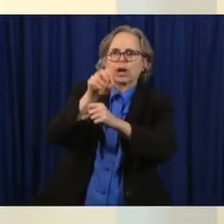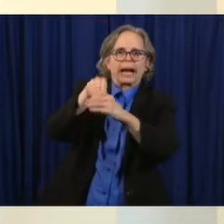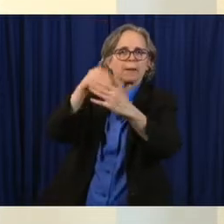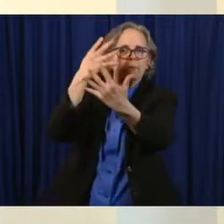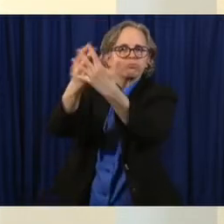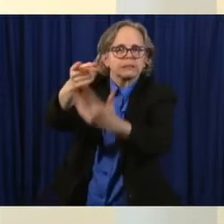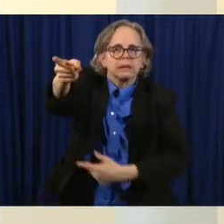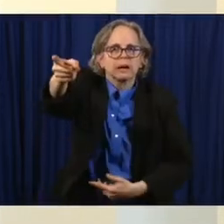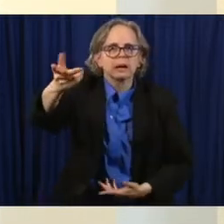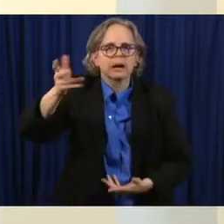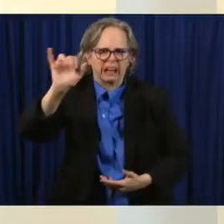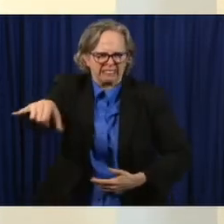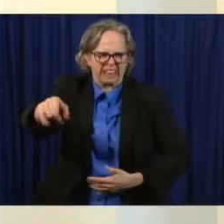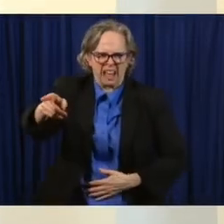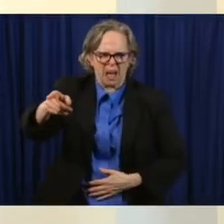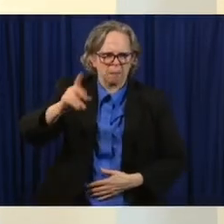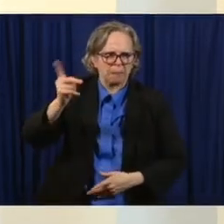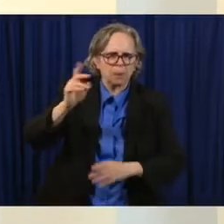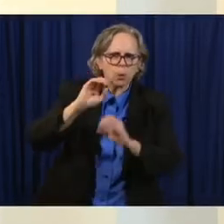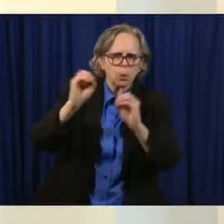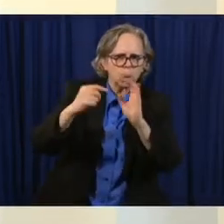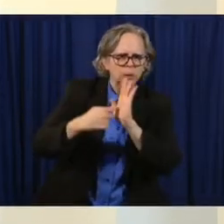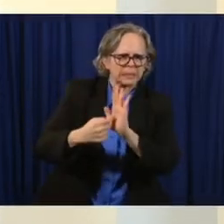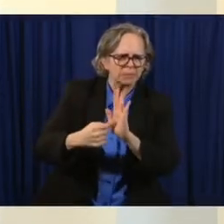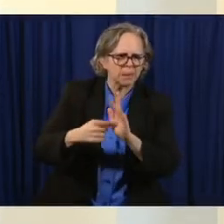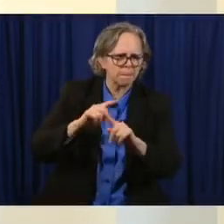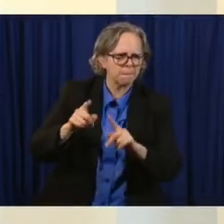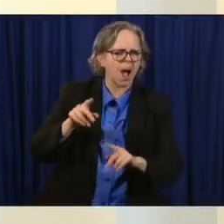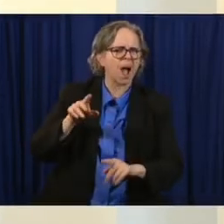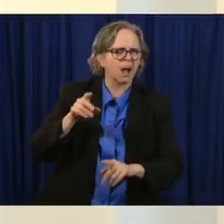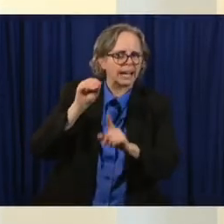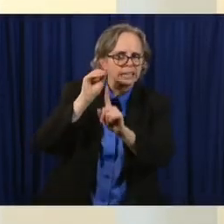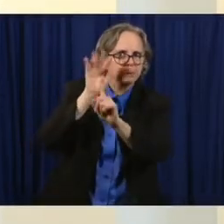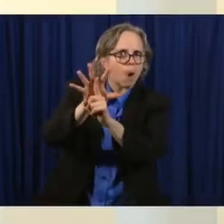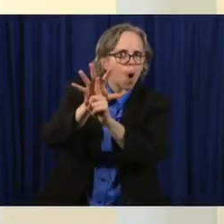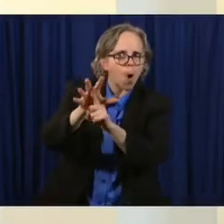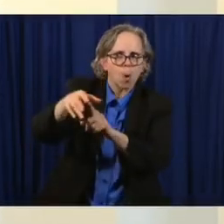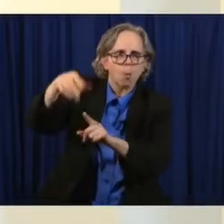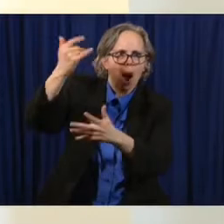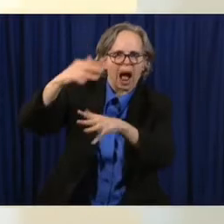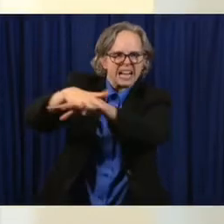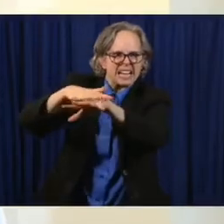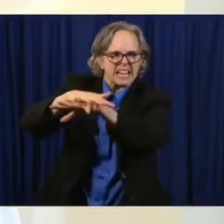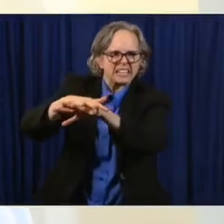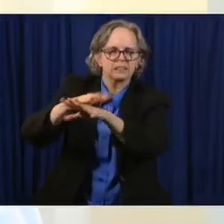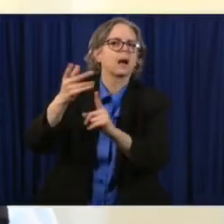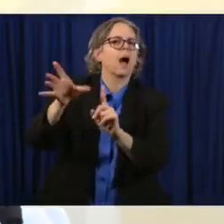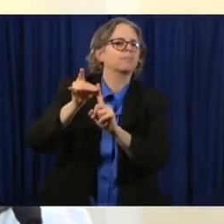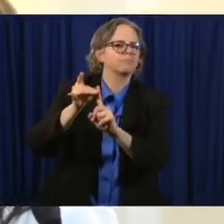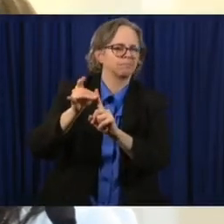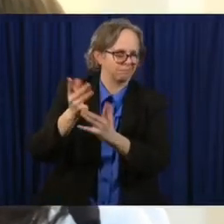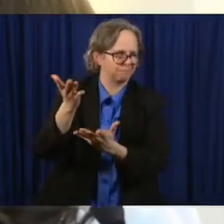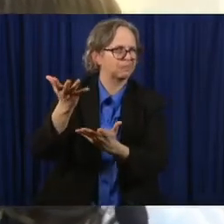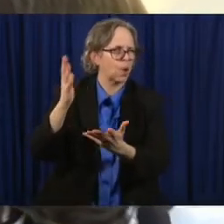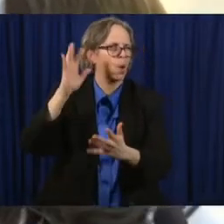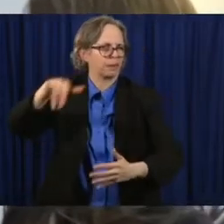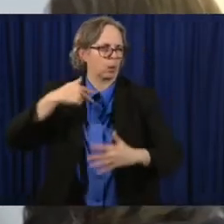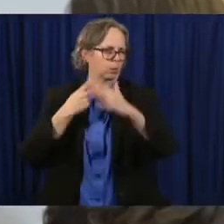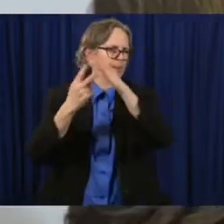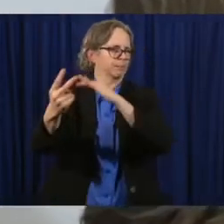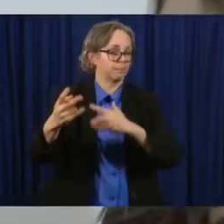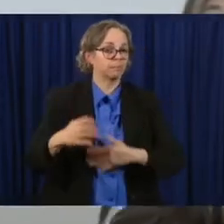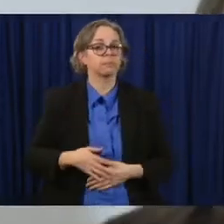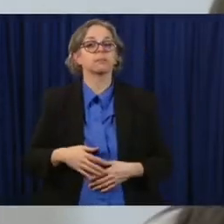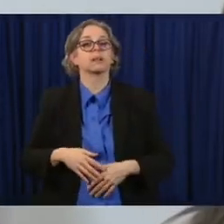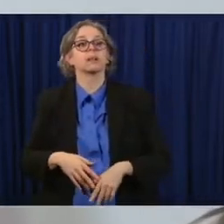people were asymptomatic. So we're being able to further out those groups, and we'll be doing the same thing in nursing homes. And then priority 3 is